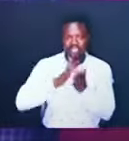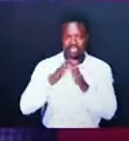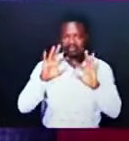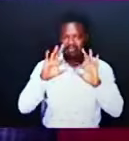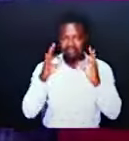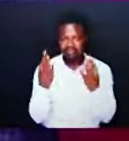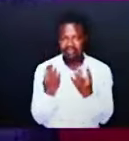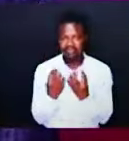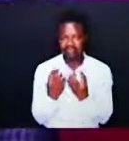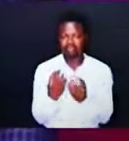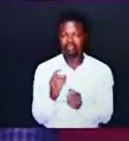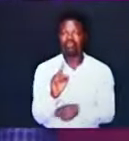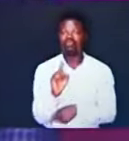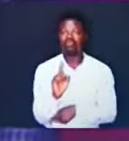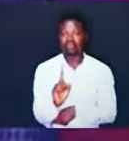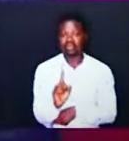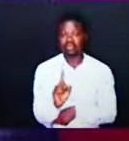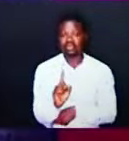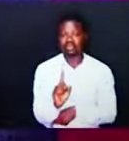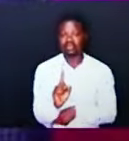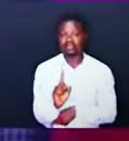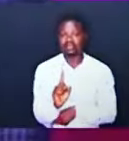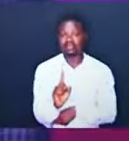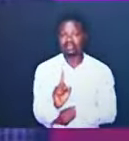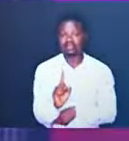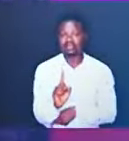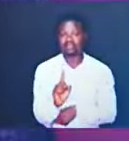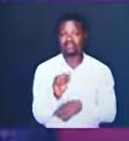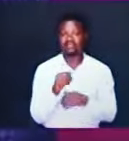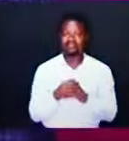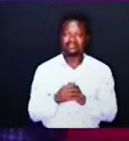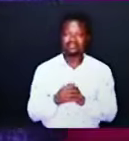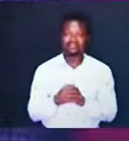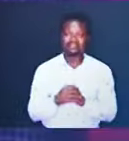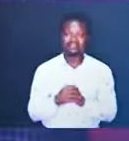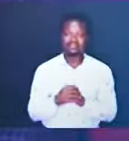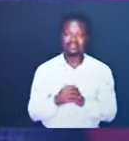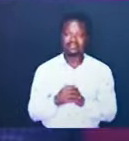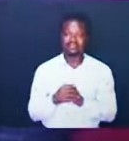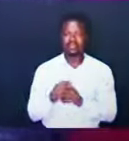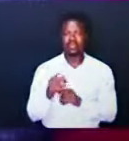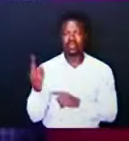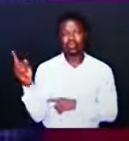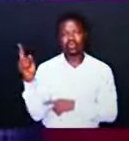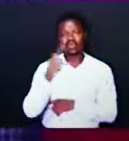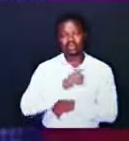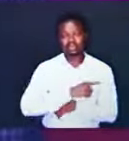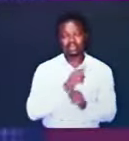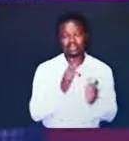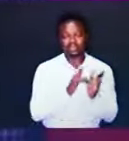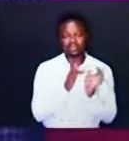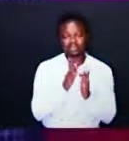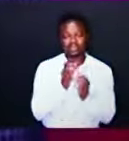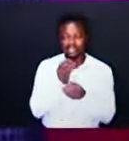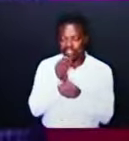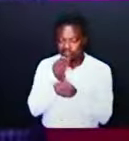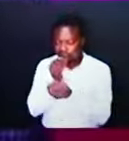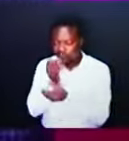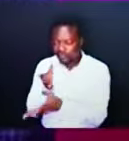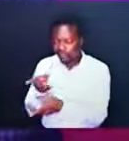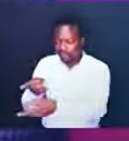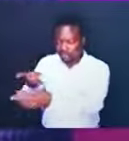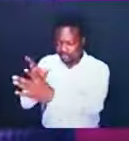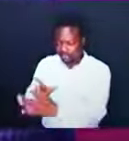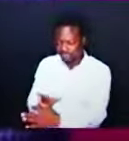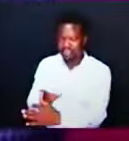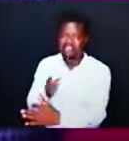any yenina, ye wufi bakumu, ye ebusia kro. And then Jesus told the disciples that when you are praying,